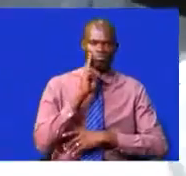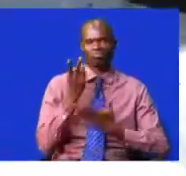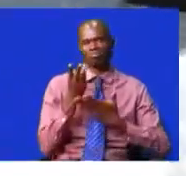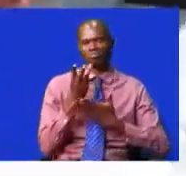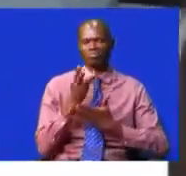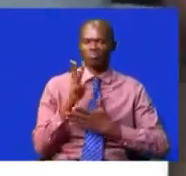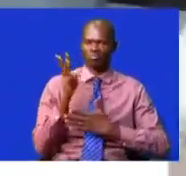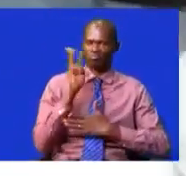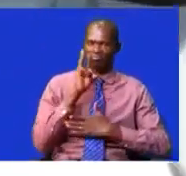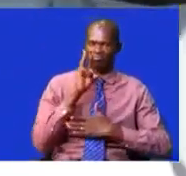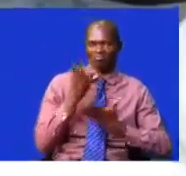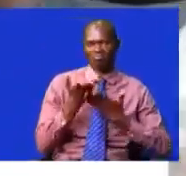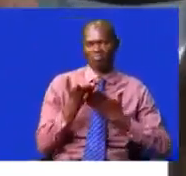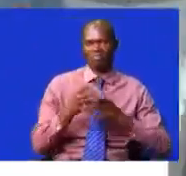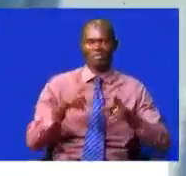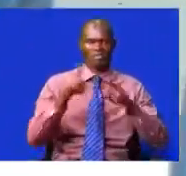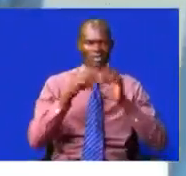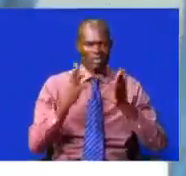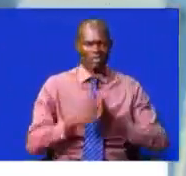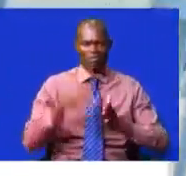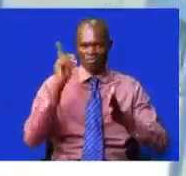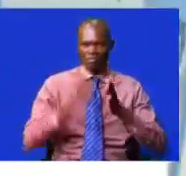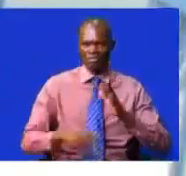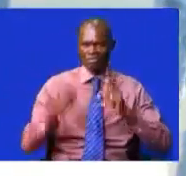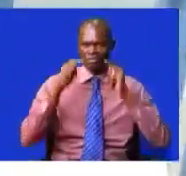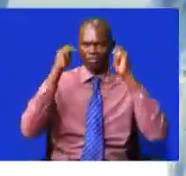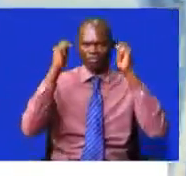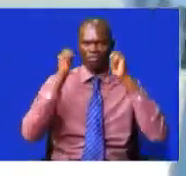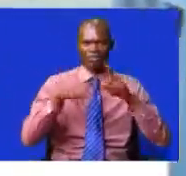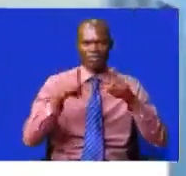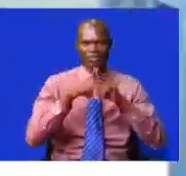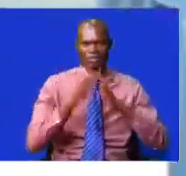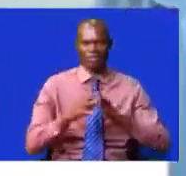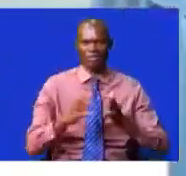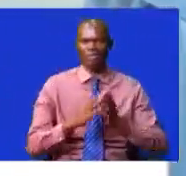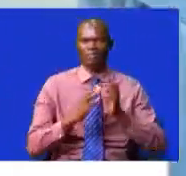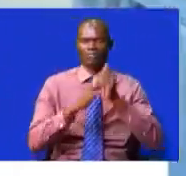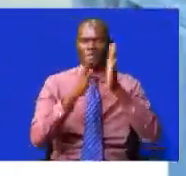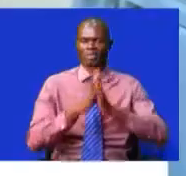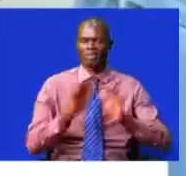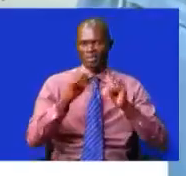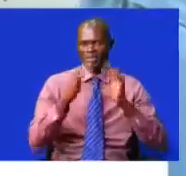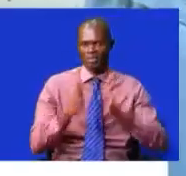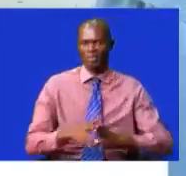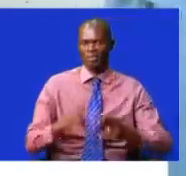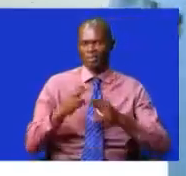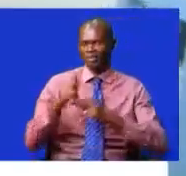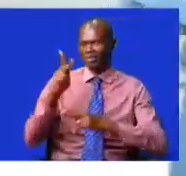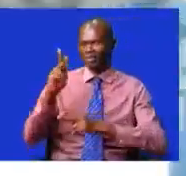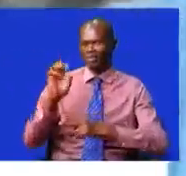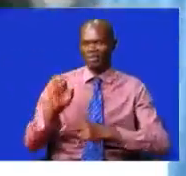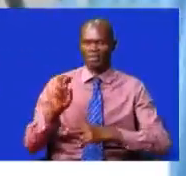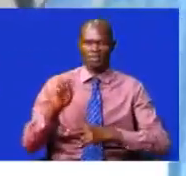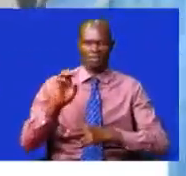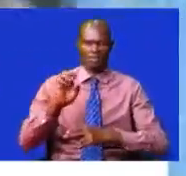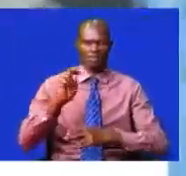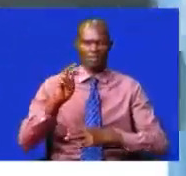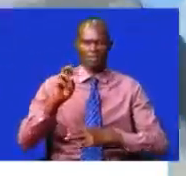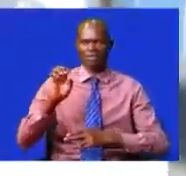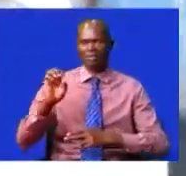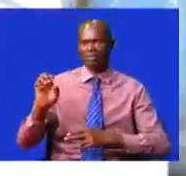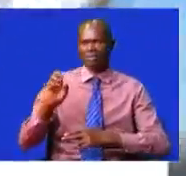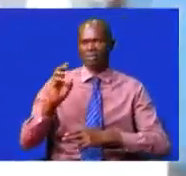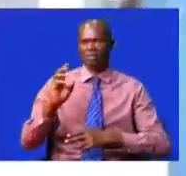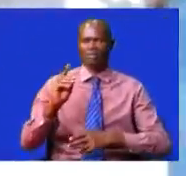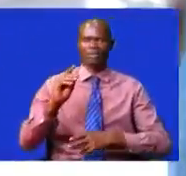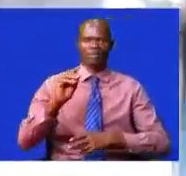tomorrow but one, we will strike. Korka kore jatend migao mar pure county ma Kisumu migosi Kennedy Onyango. Lerre tend county ma Kisumu